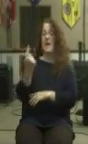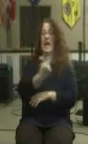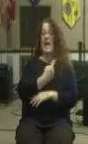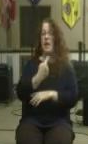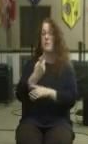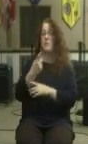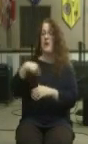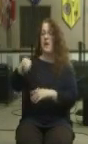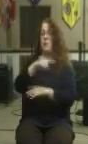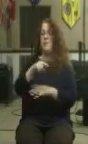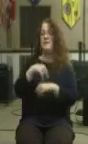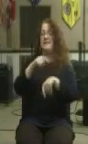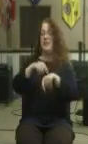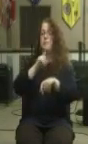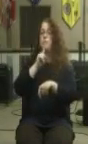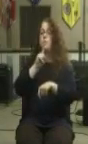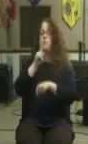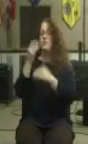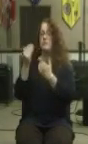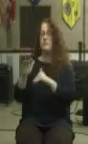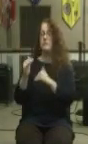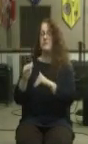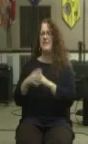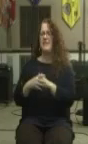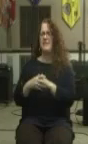Our time is very limited.